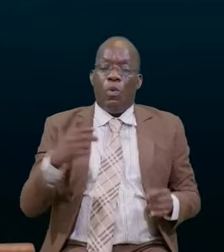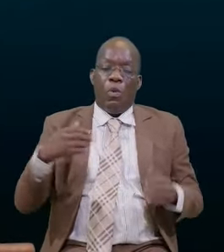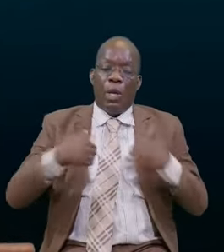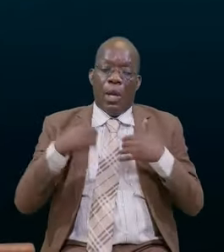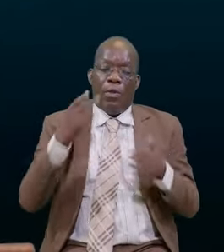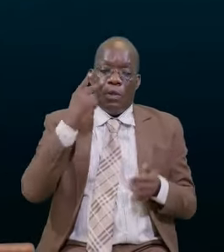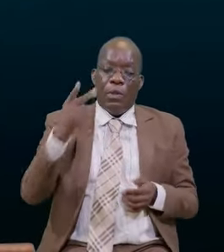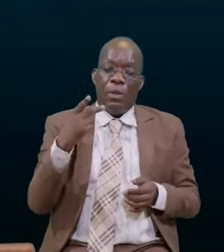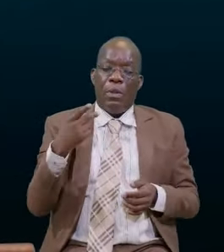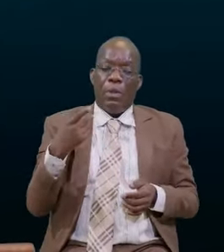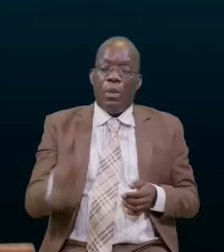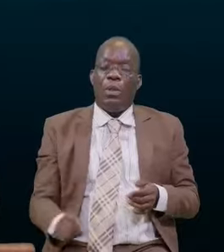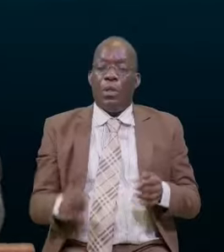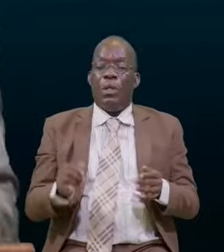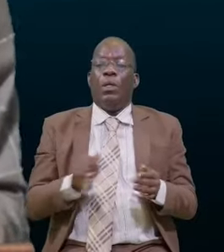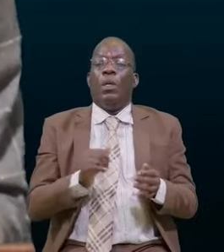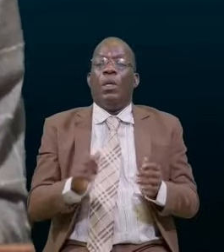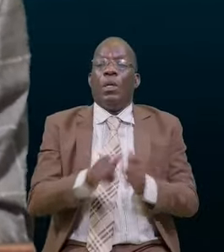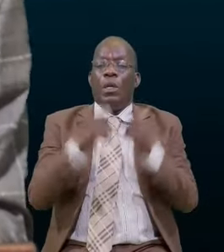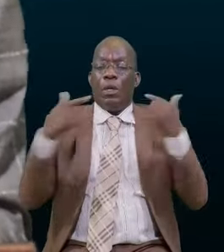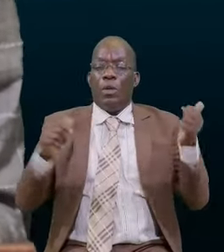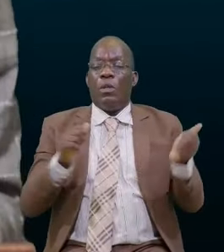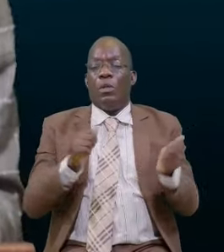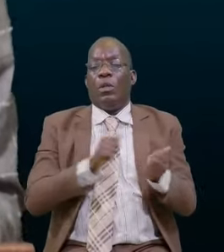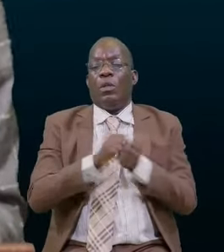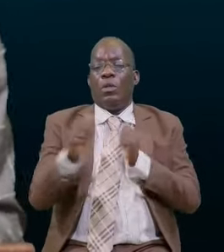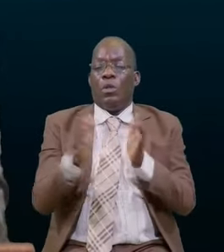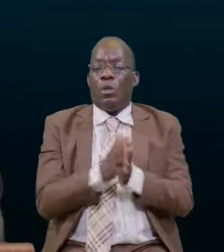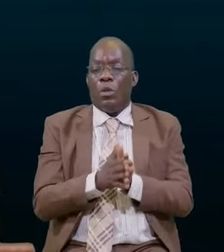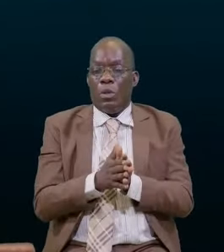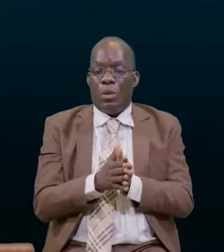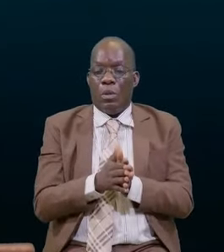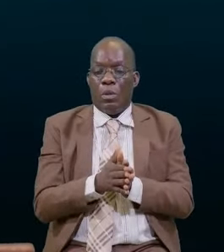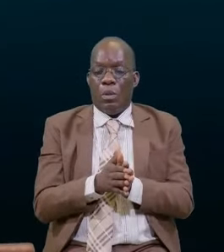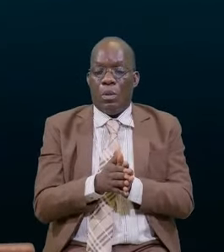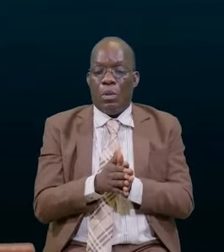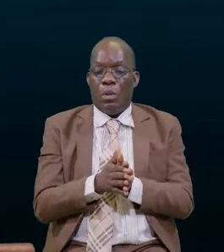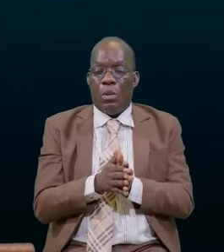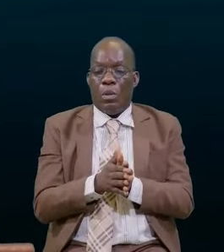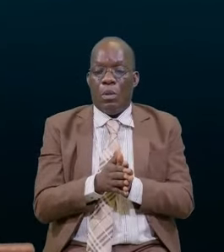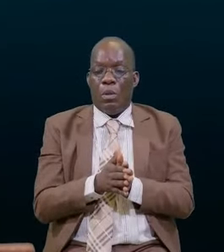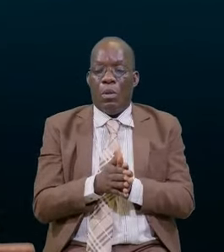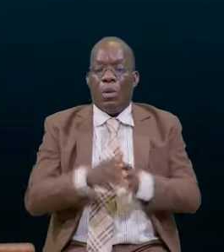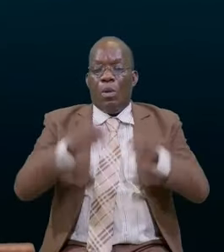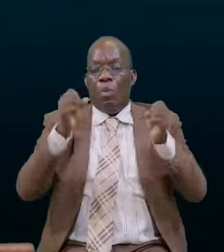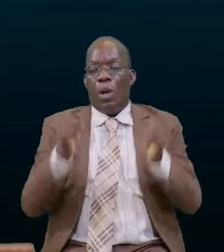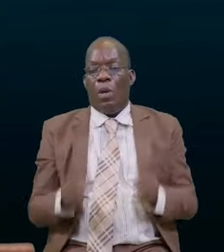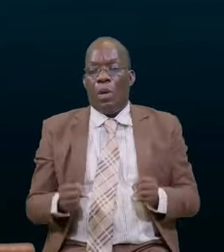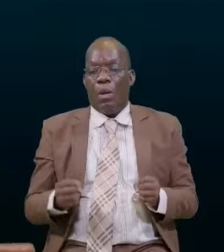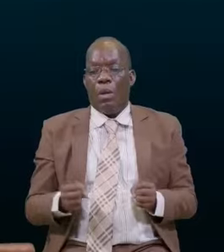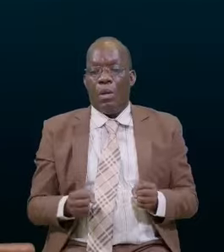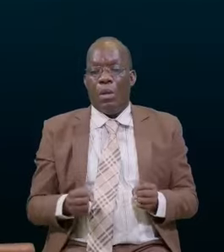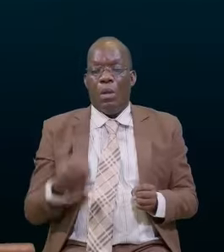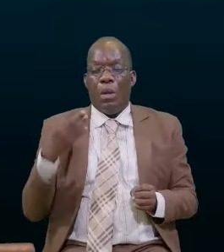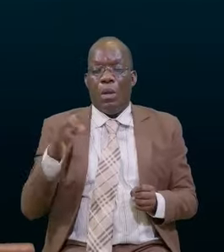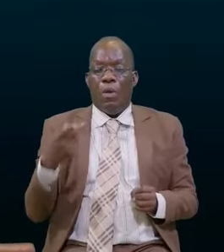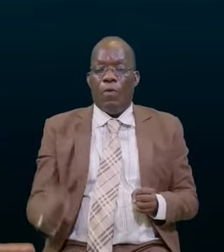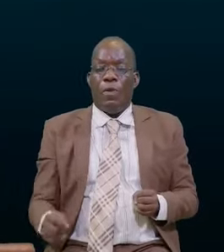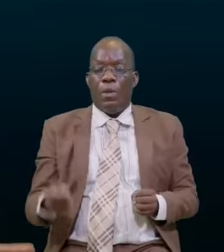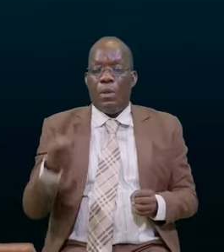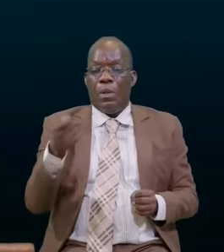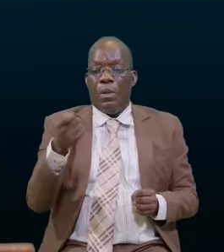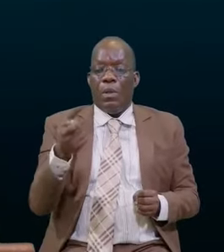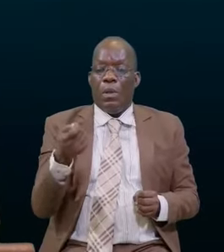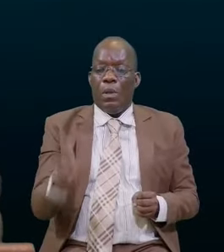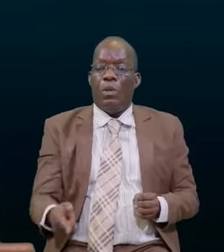devastating destructive uh uh potentials of the little little